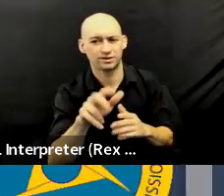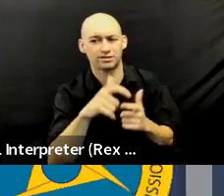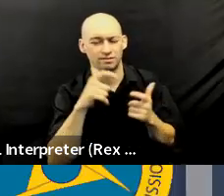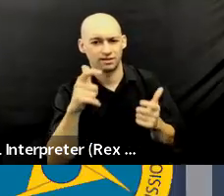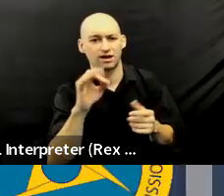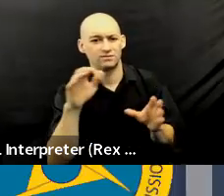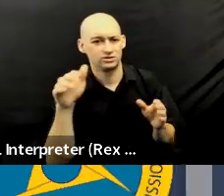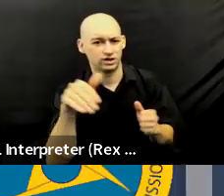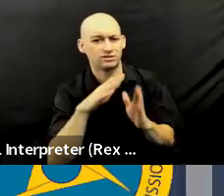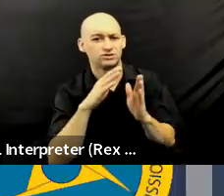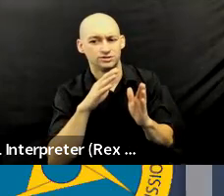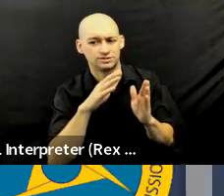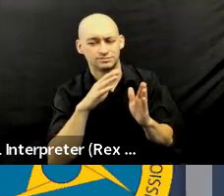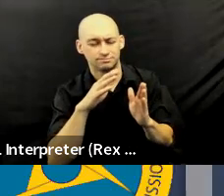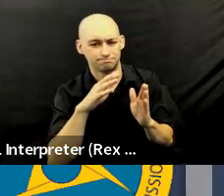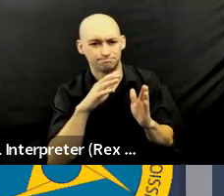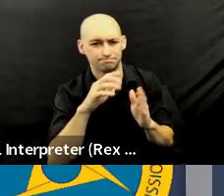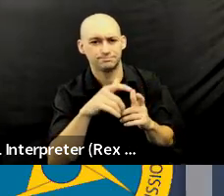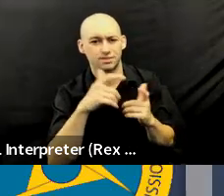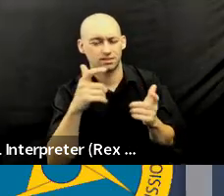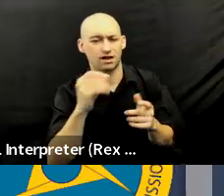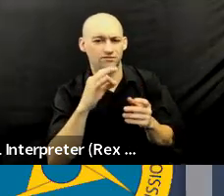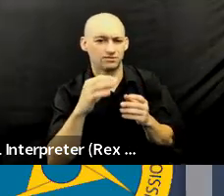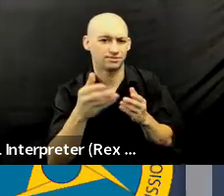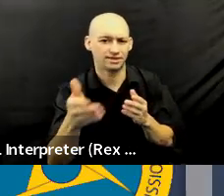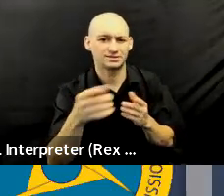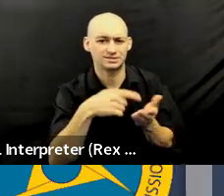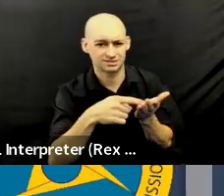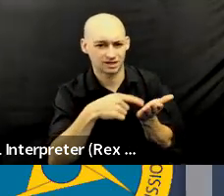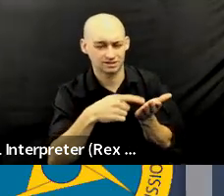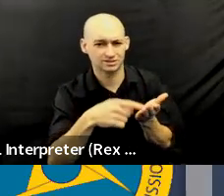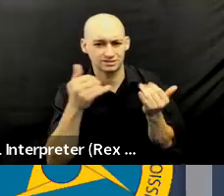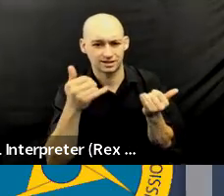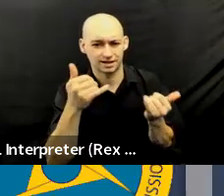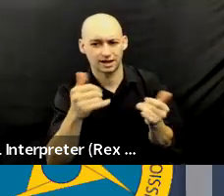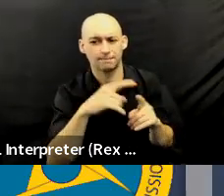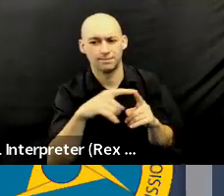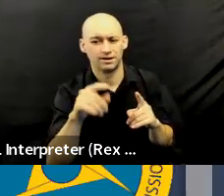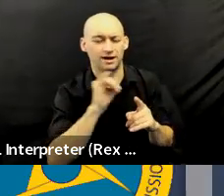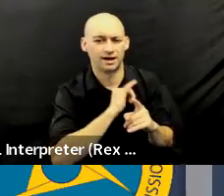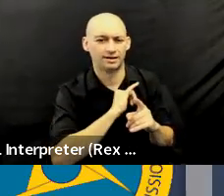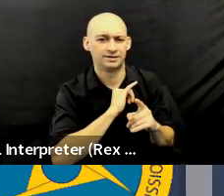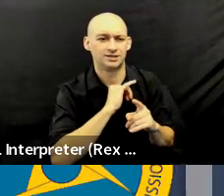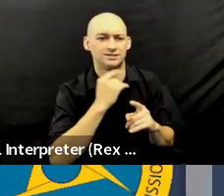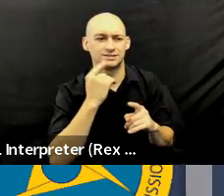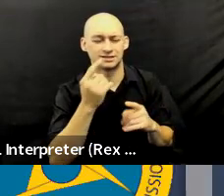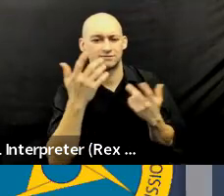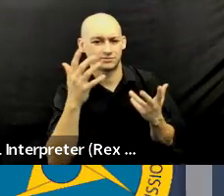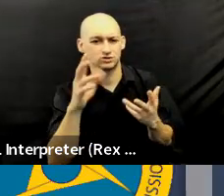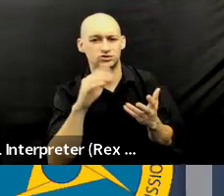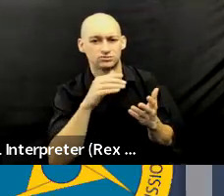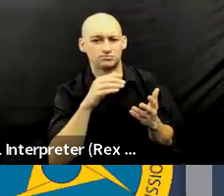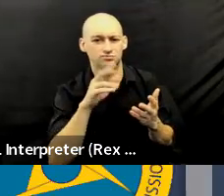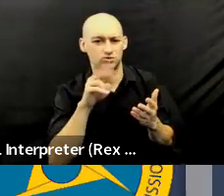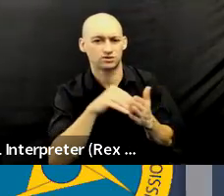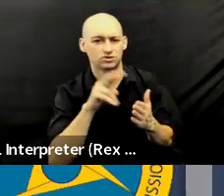challenges, some that have been discussed already today. But I said going into 2023,